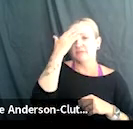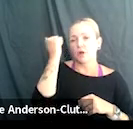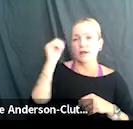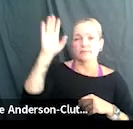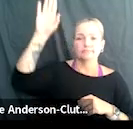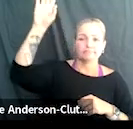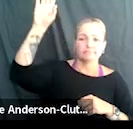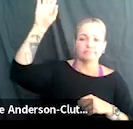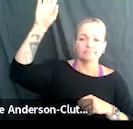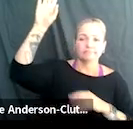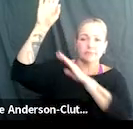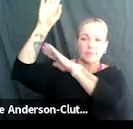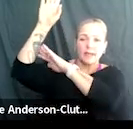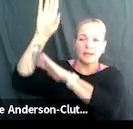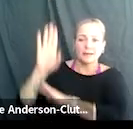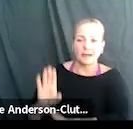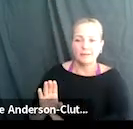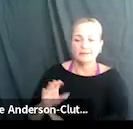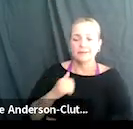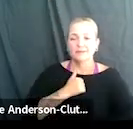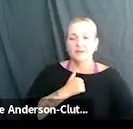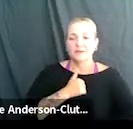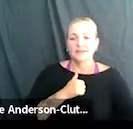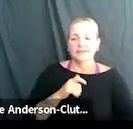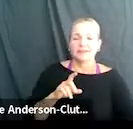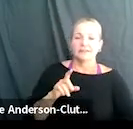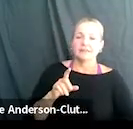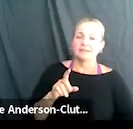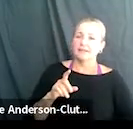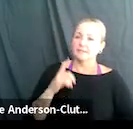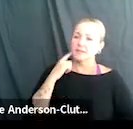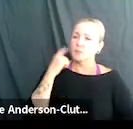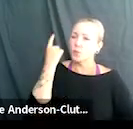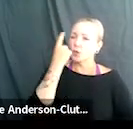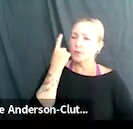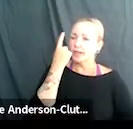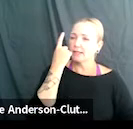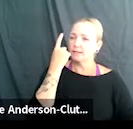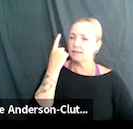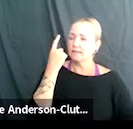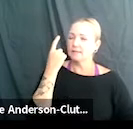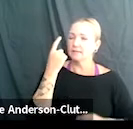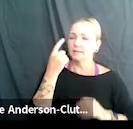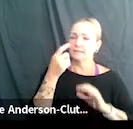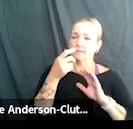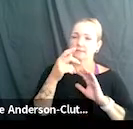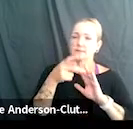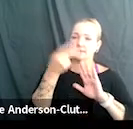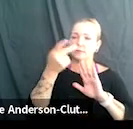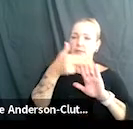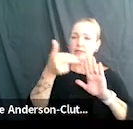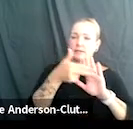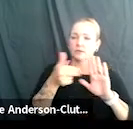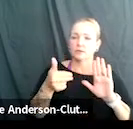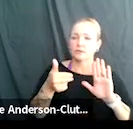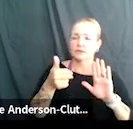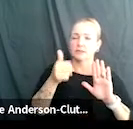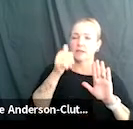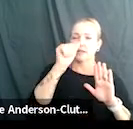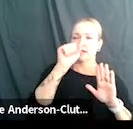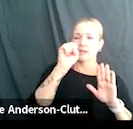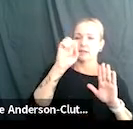made my comments. I still think, you know, comorbid OCD kind of fits with the sort